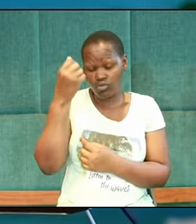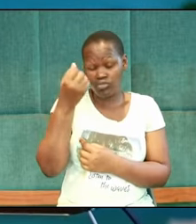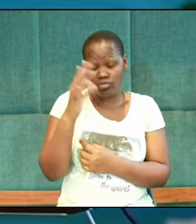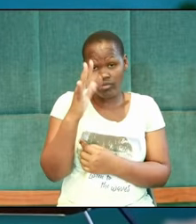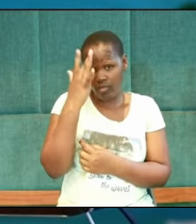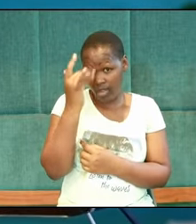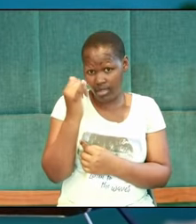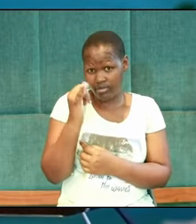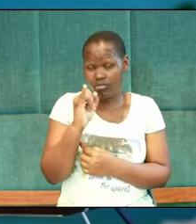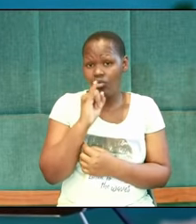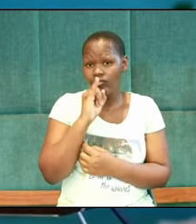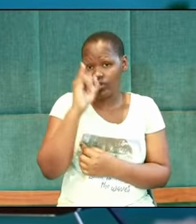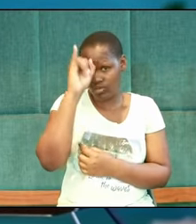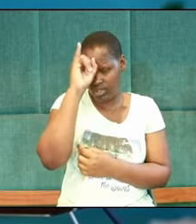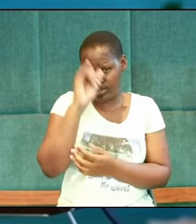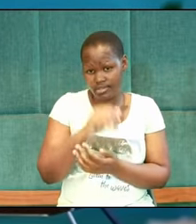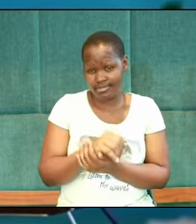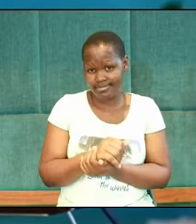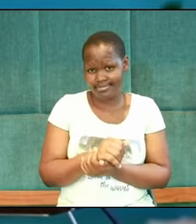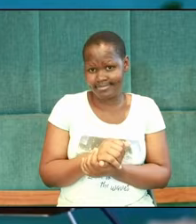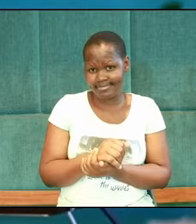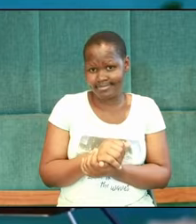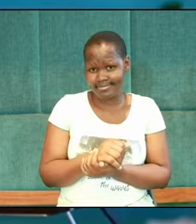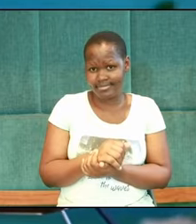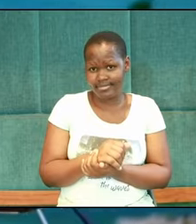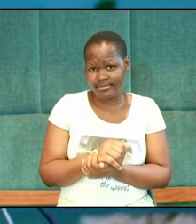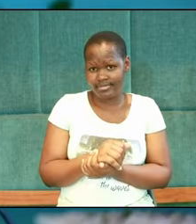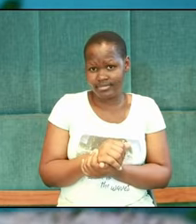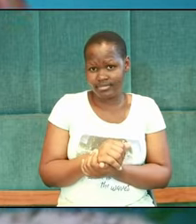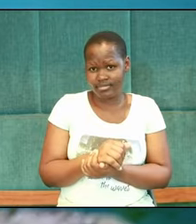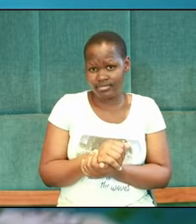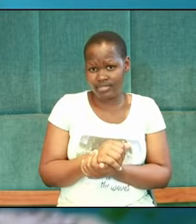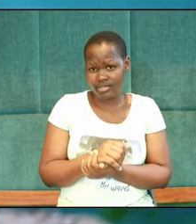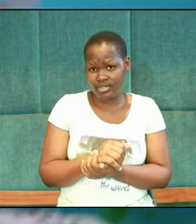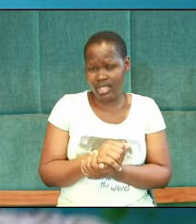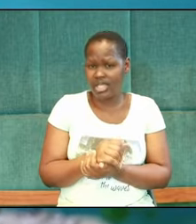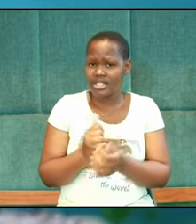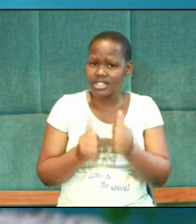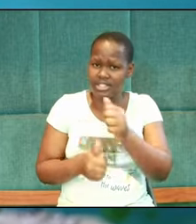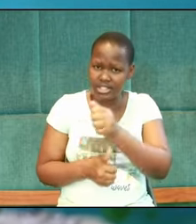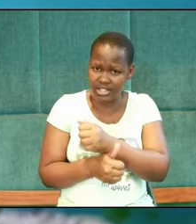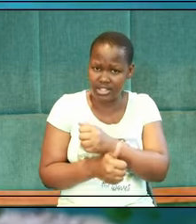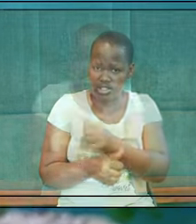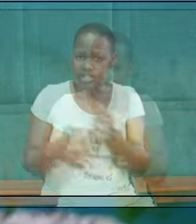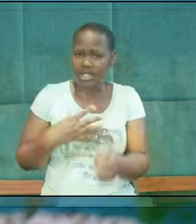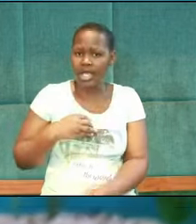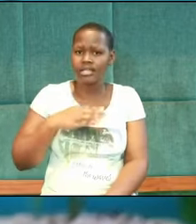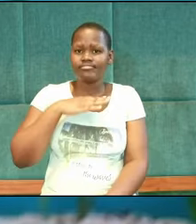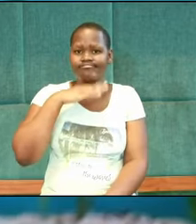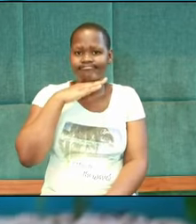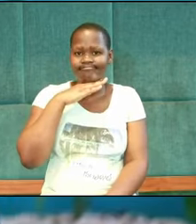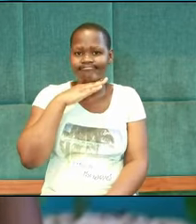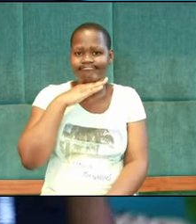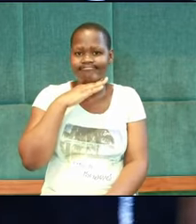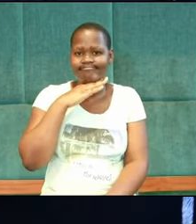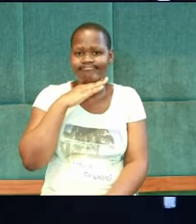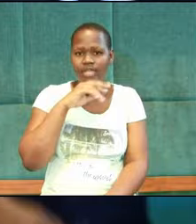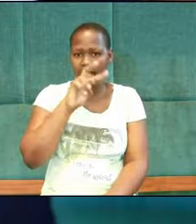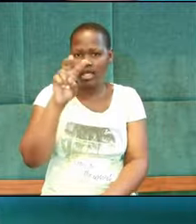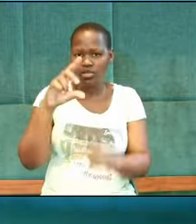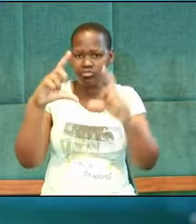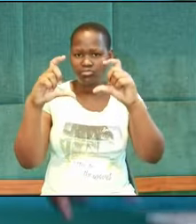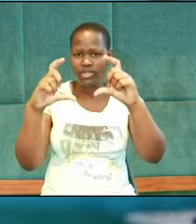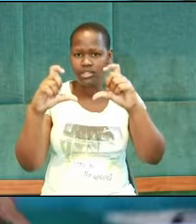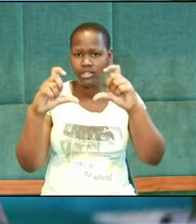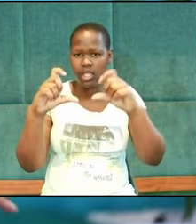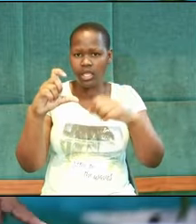ignorance. Ladies and gentlemen, ignorance is dangerous and it is deadly. Look at the picture on the screen. Ignorance